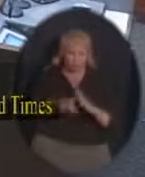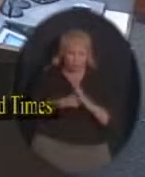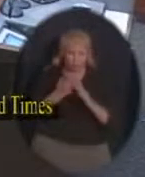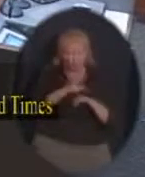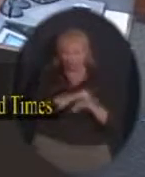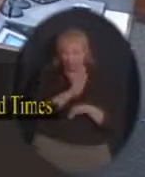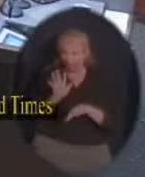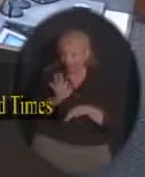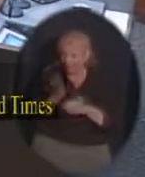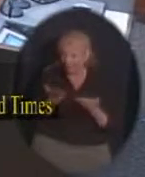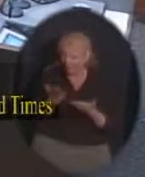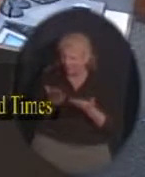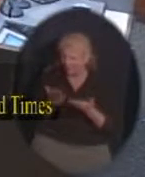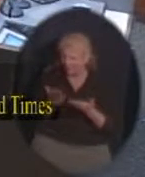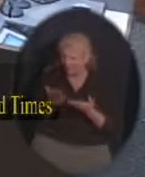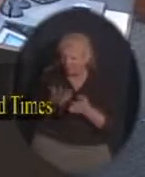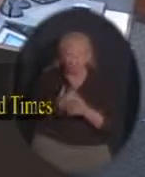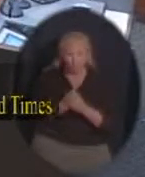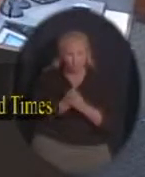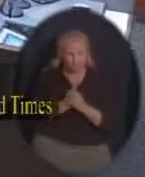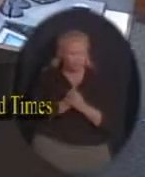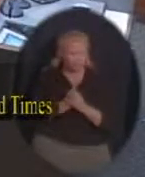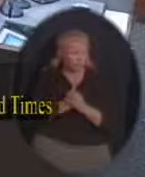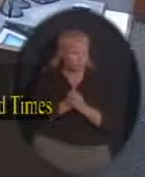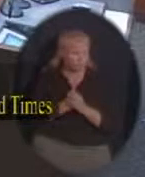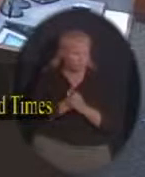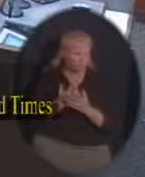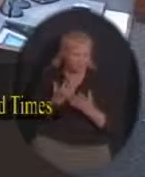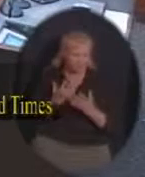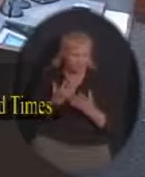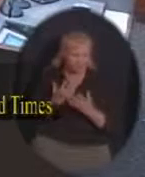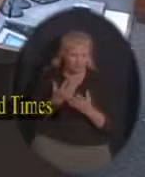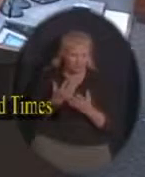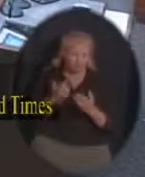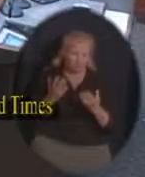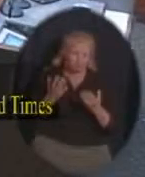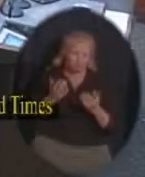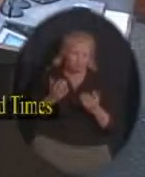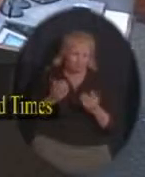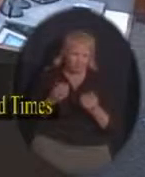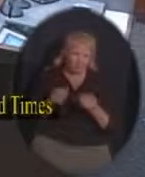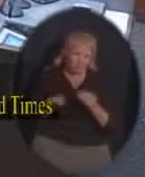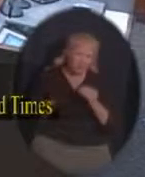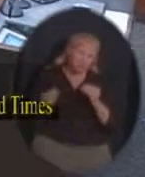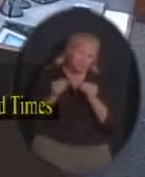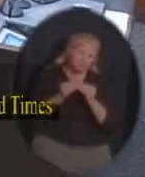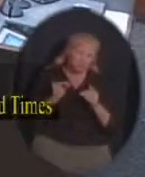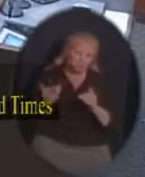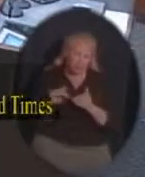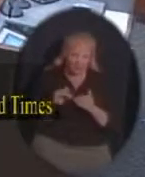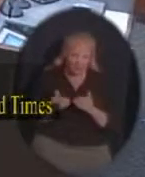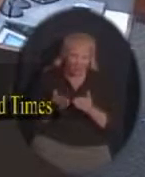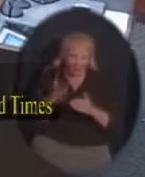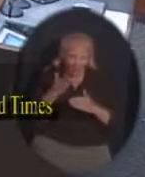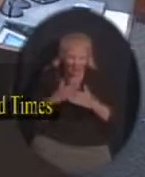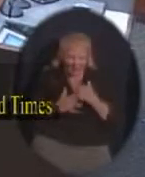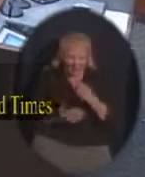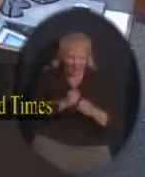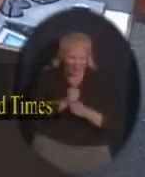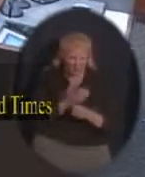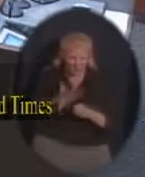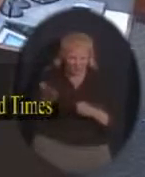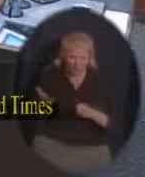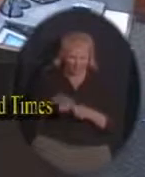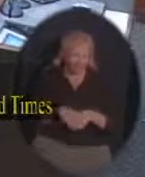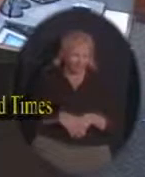mean, it's more of an end-of-year kind of thing. Would that, if we did 5 to 6 or 5 to